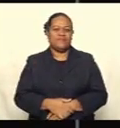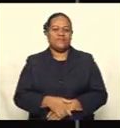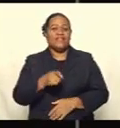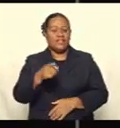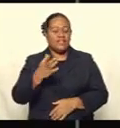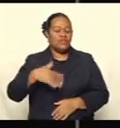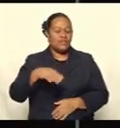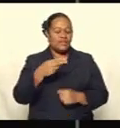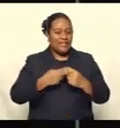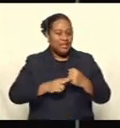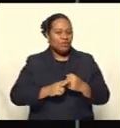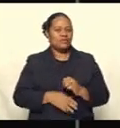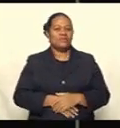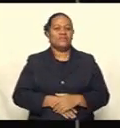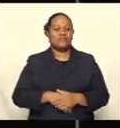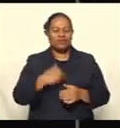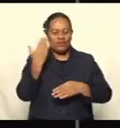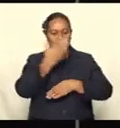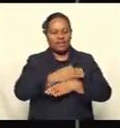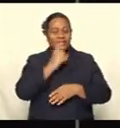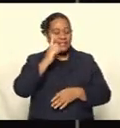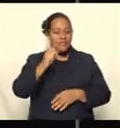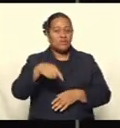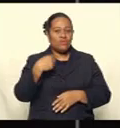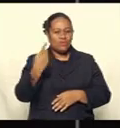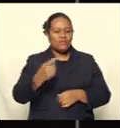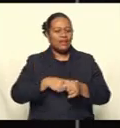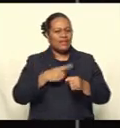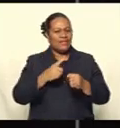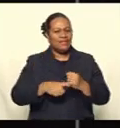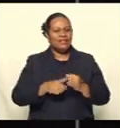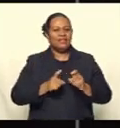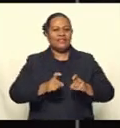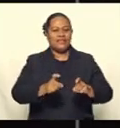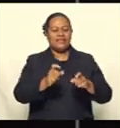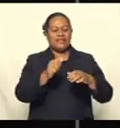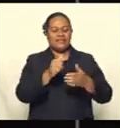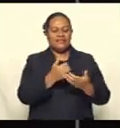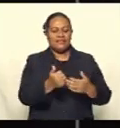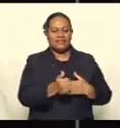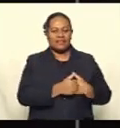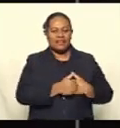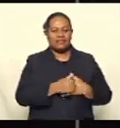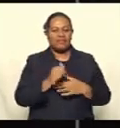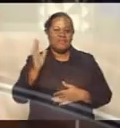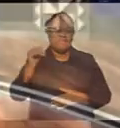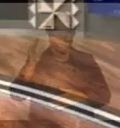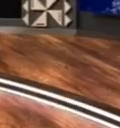That's your news this evening. I'll see you again tomorrow. Until then, stay safe. Modemanda.